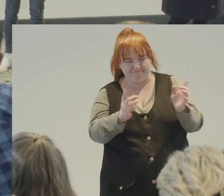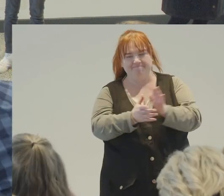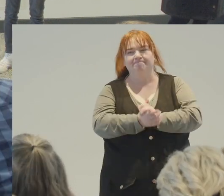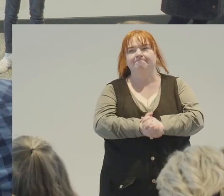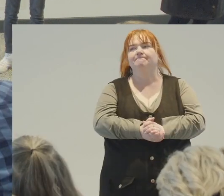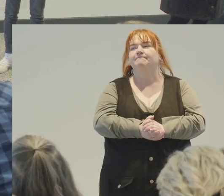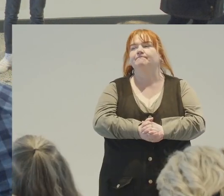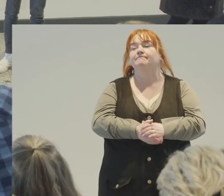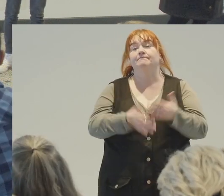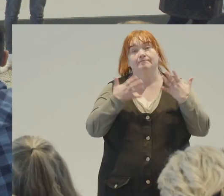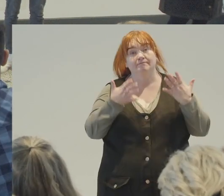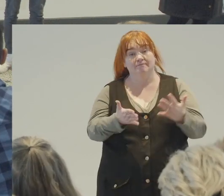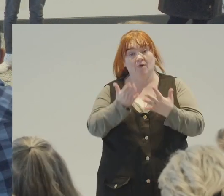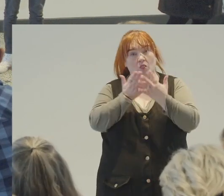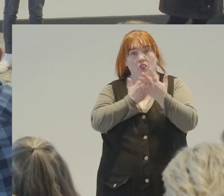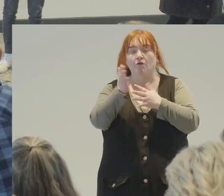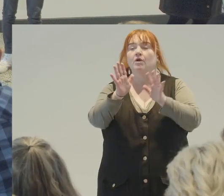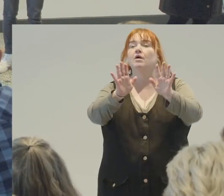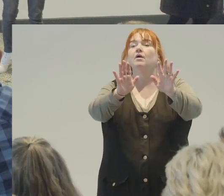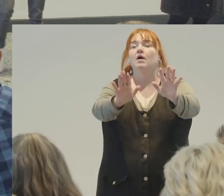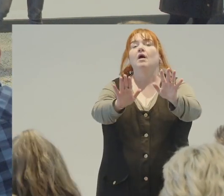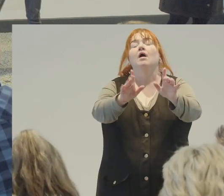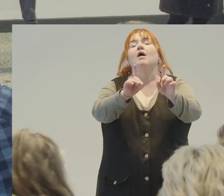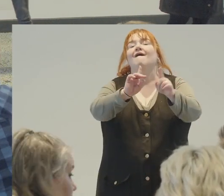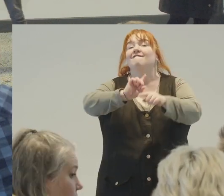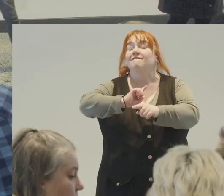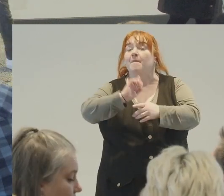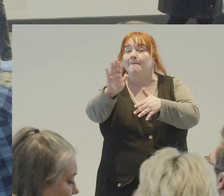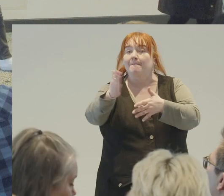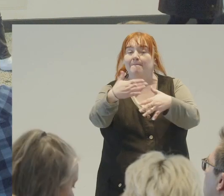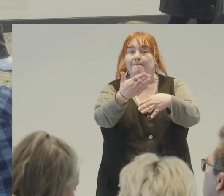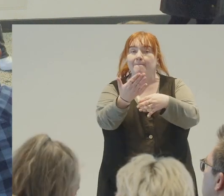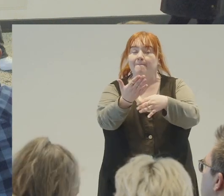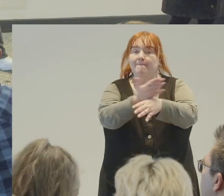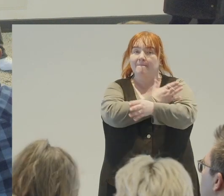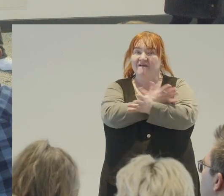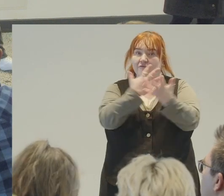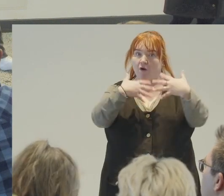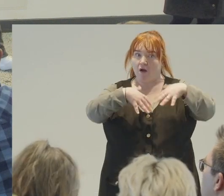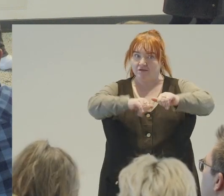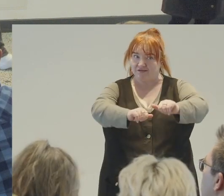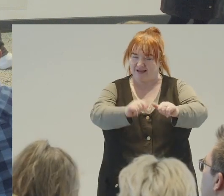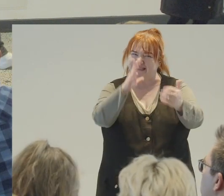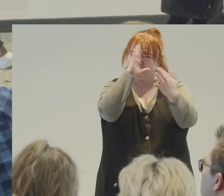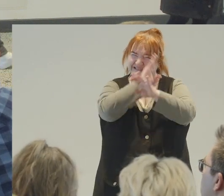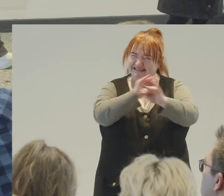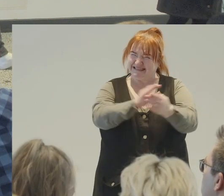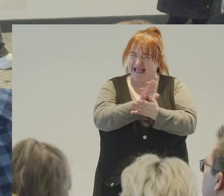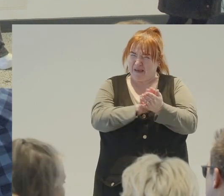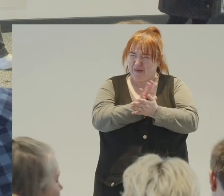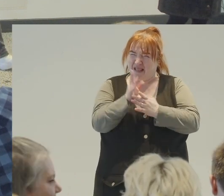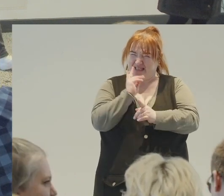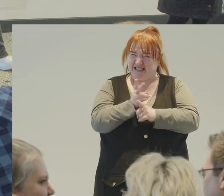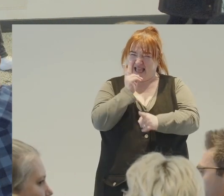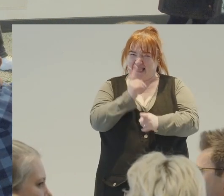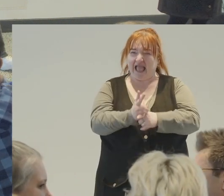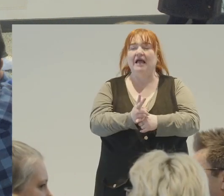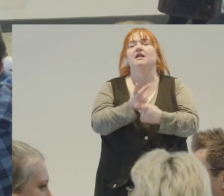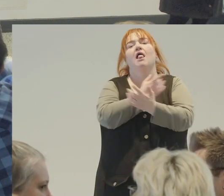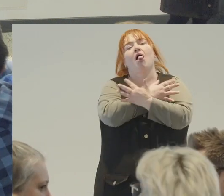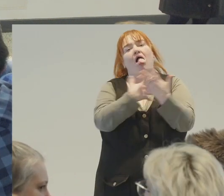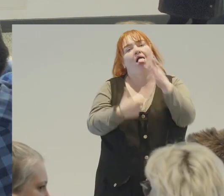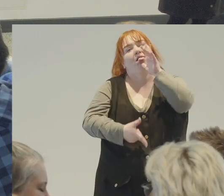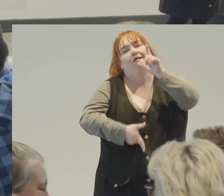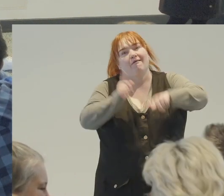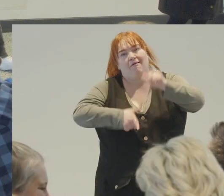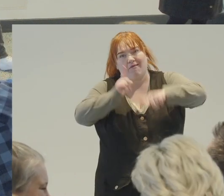What I'm going to go through here, again, I'm going to apologize in advance. It's going to be a lot of words. So same thing, don't worry if you're not following at